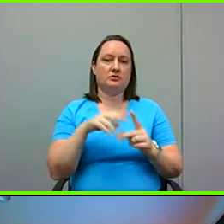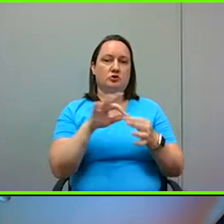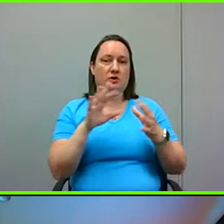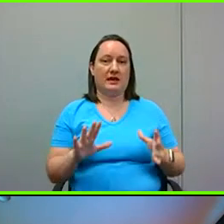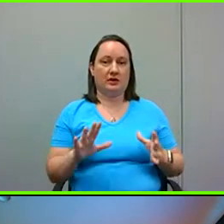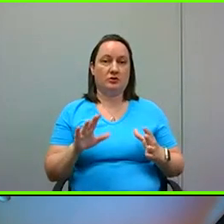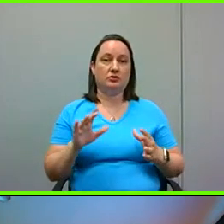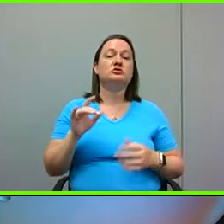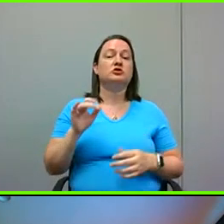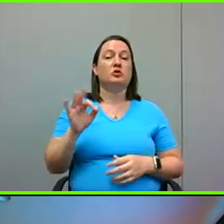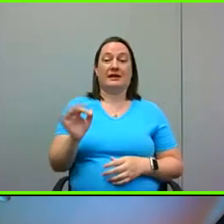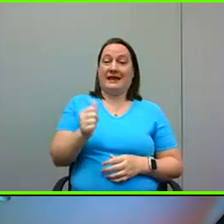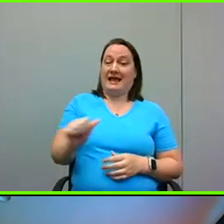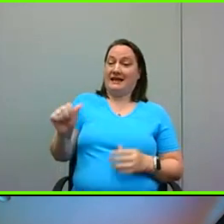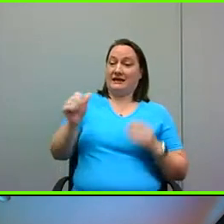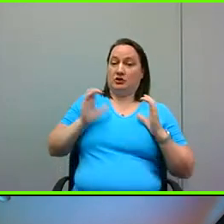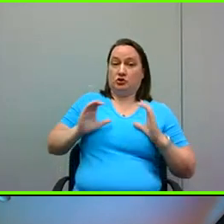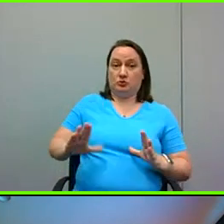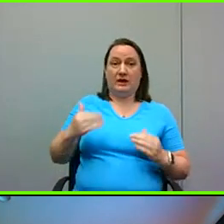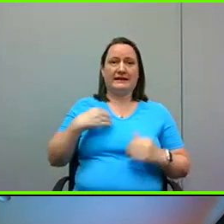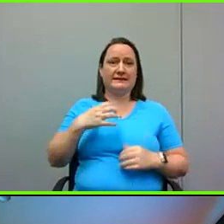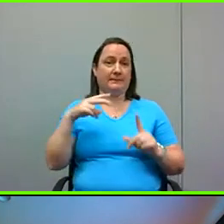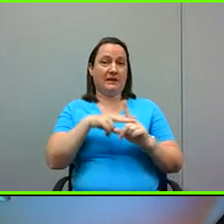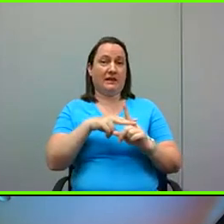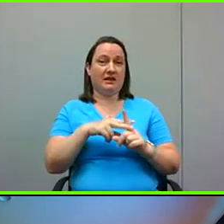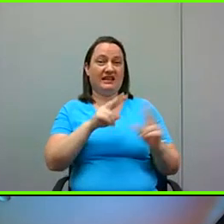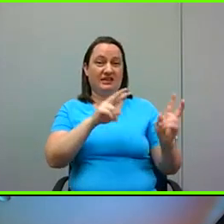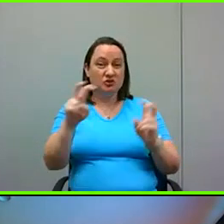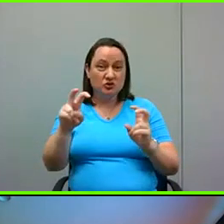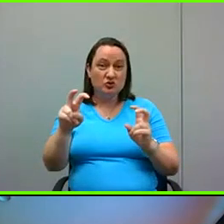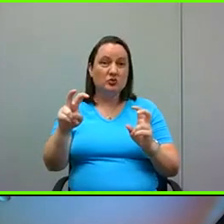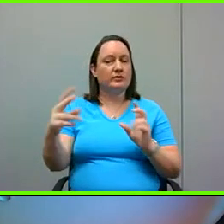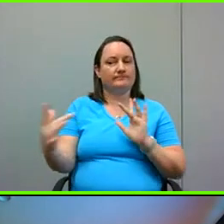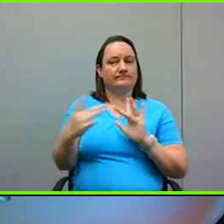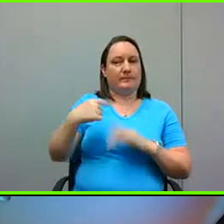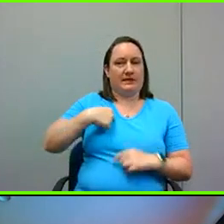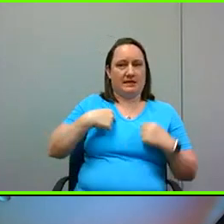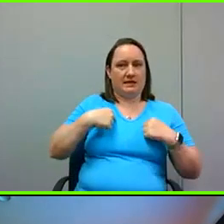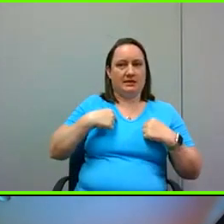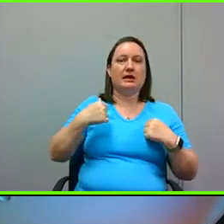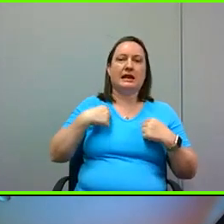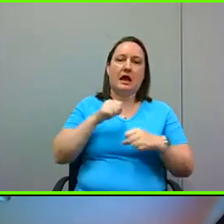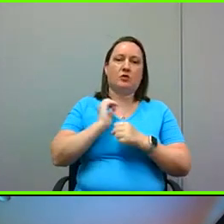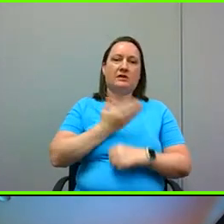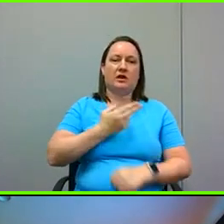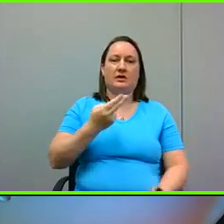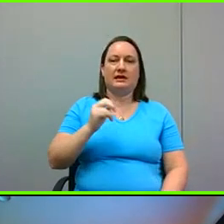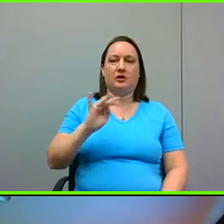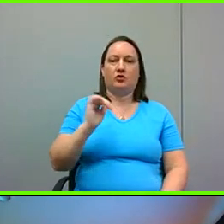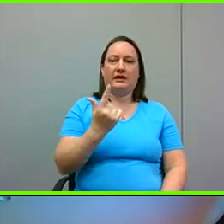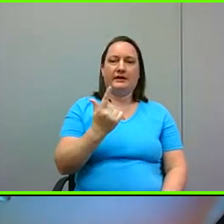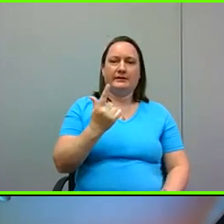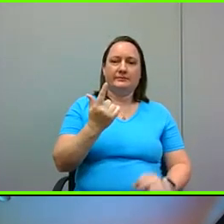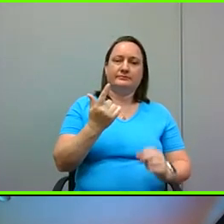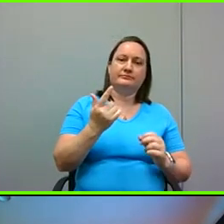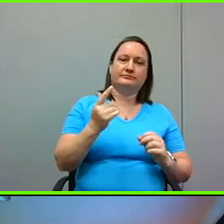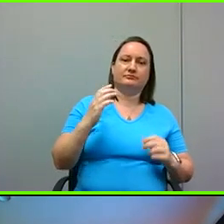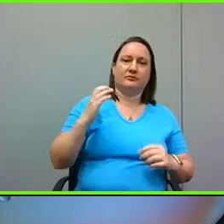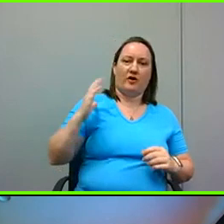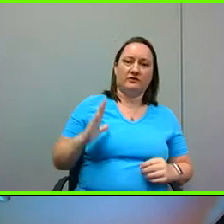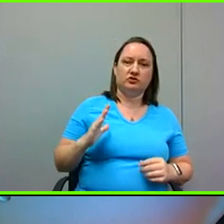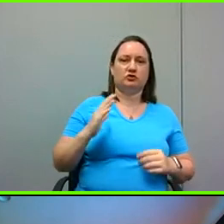has an appeal issue, they bring that to me, and I work with our hearing officers to get the ball rolling and